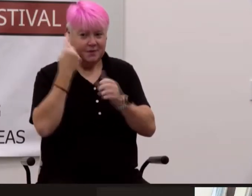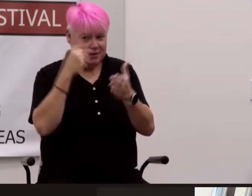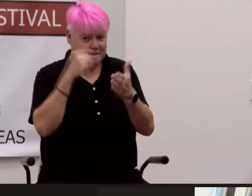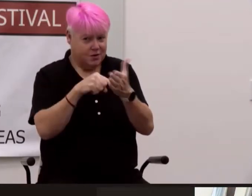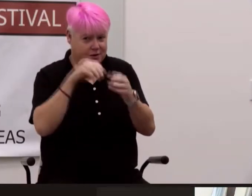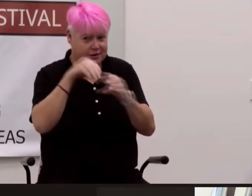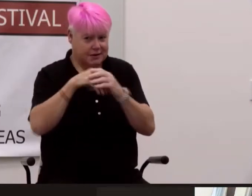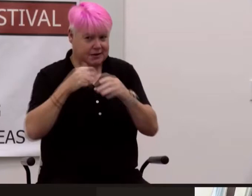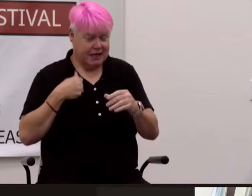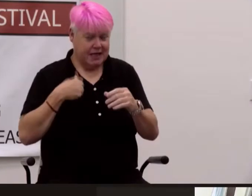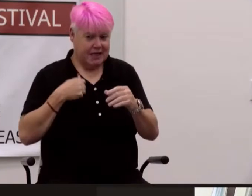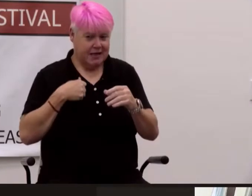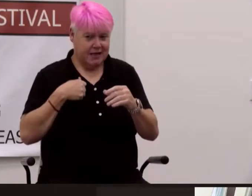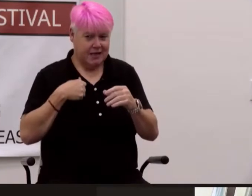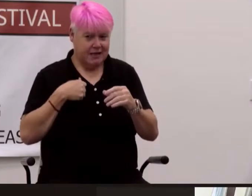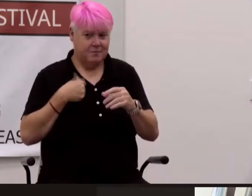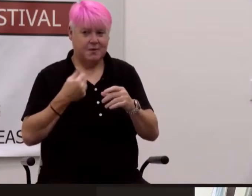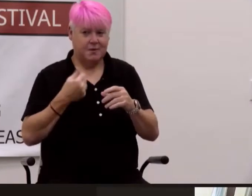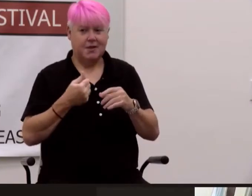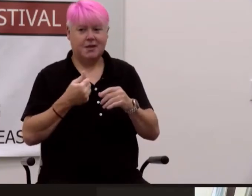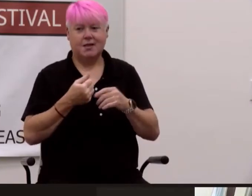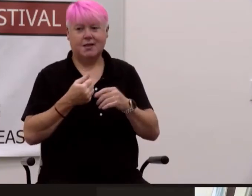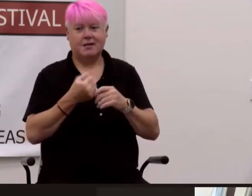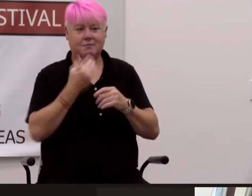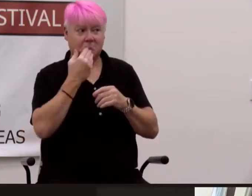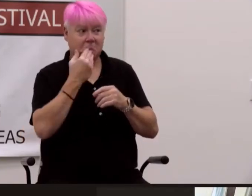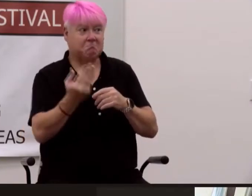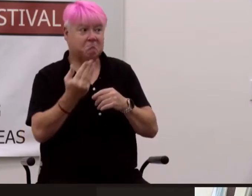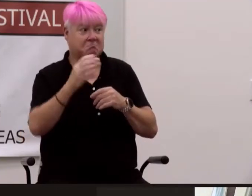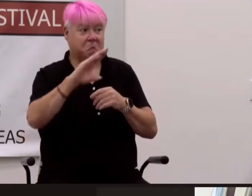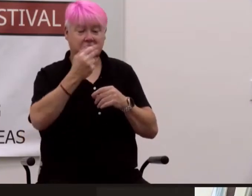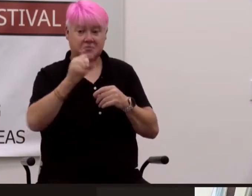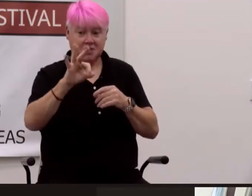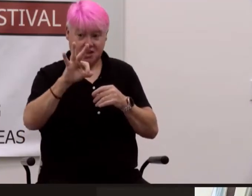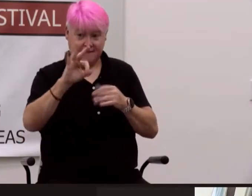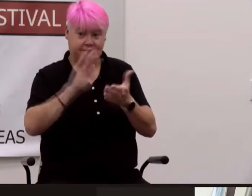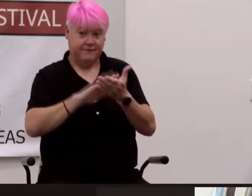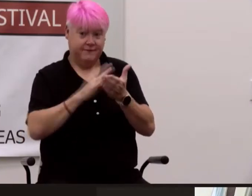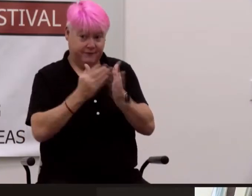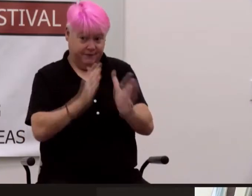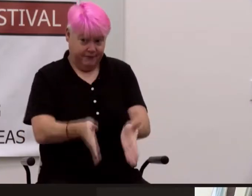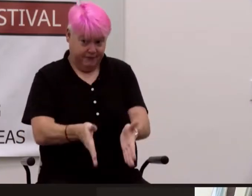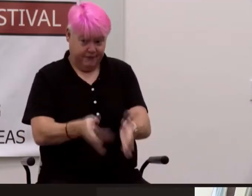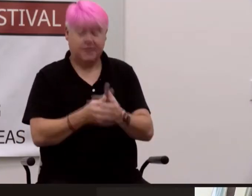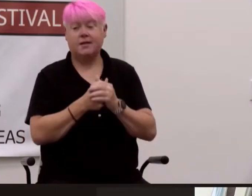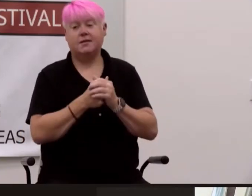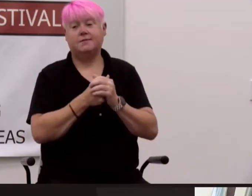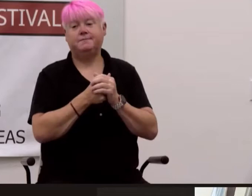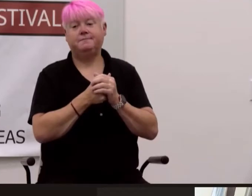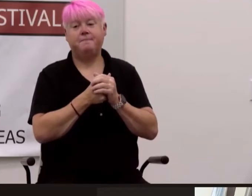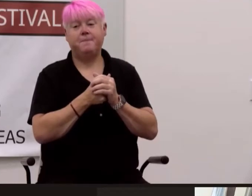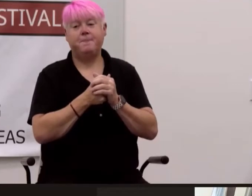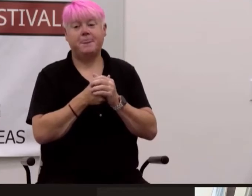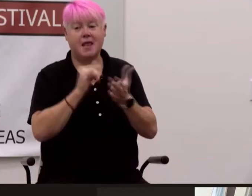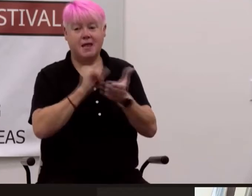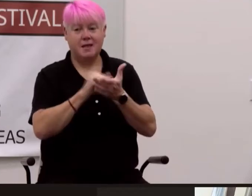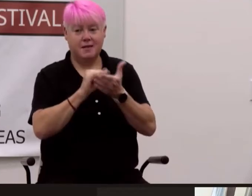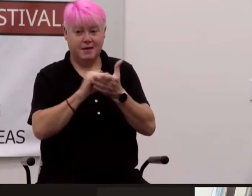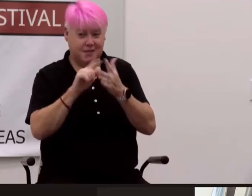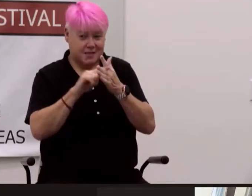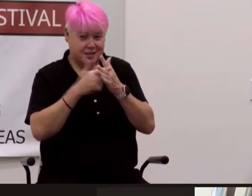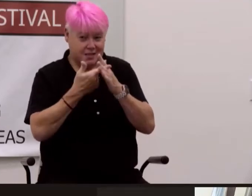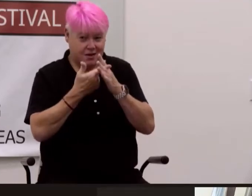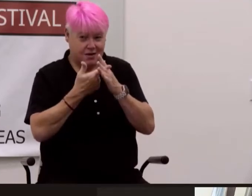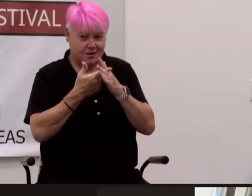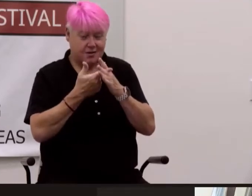for being a very innovative chef, doing some interesting things. So that was the very beginning. What's your side